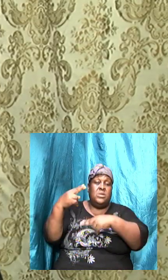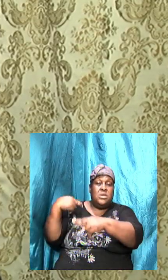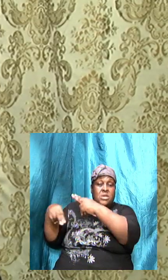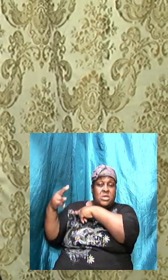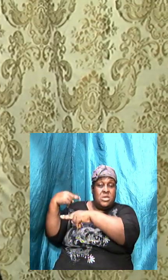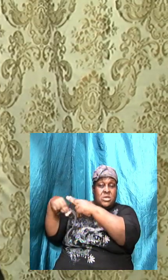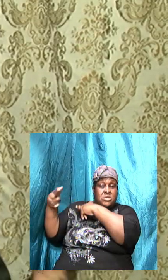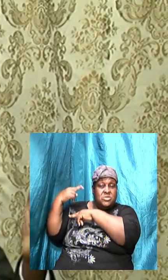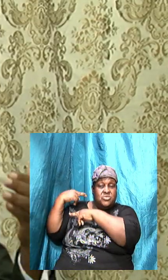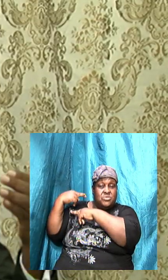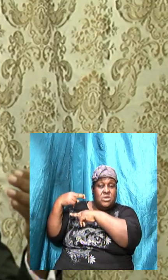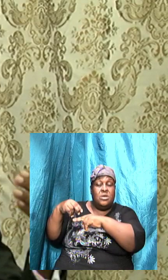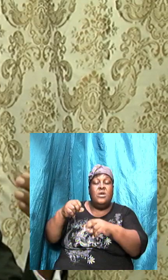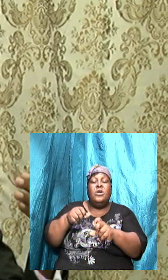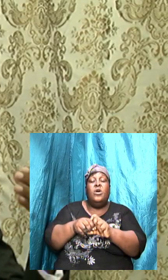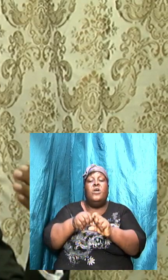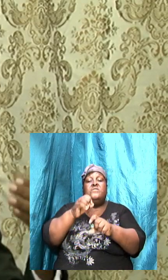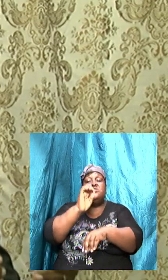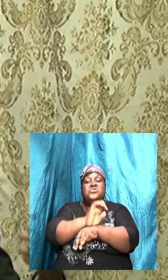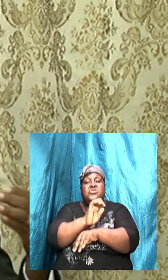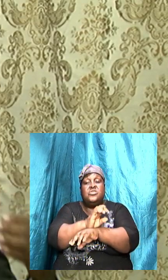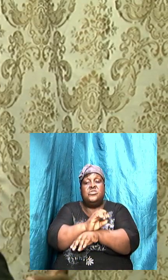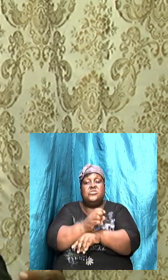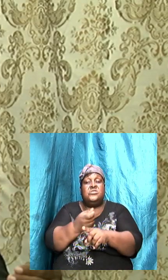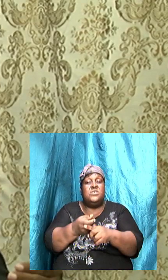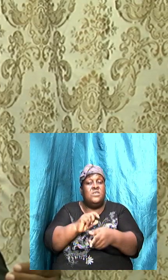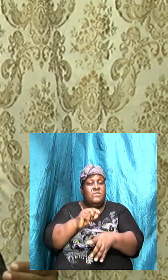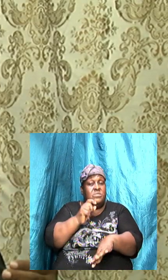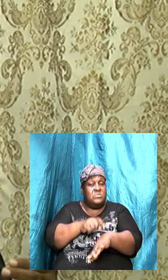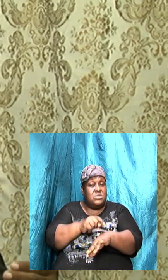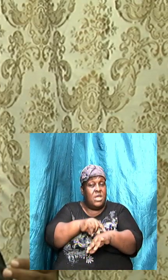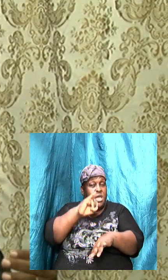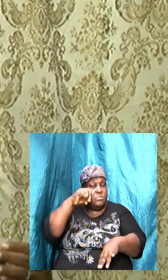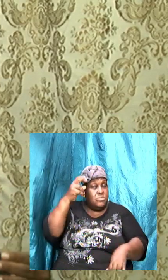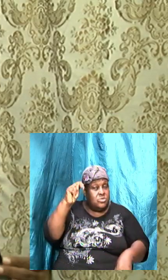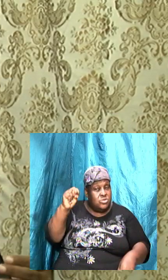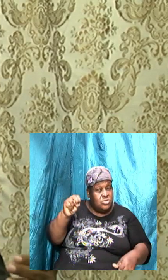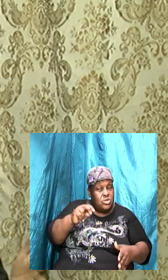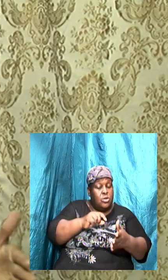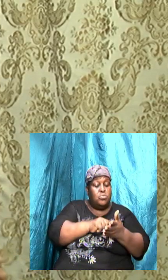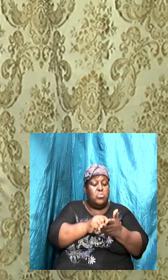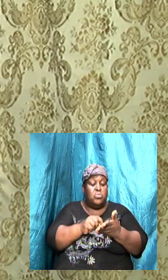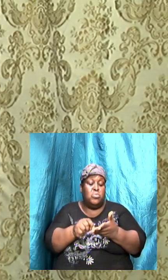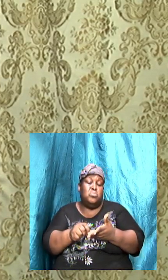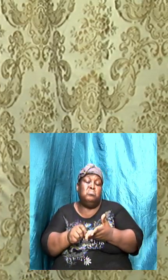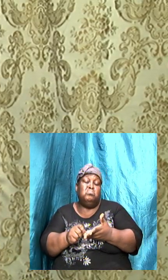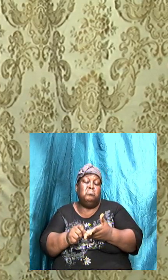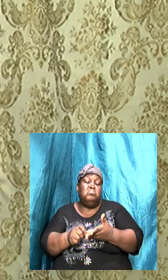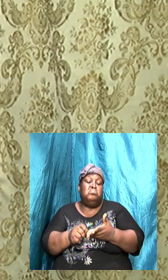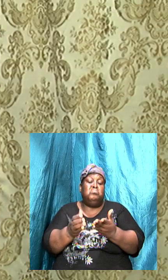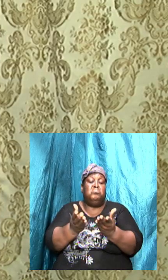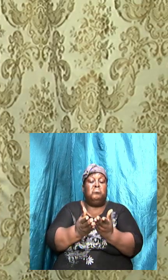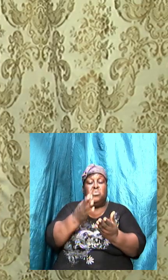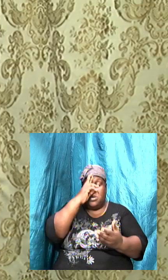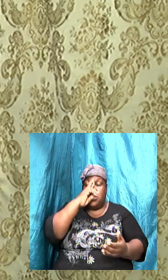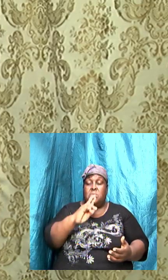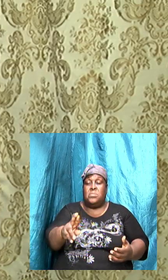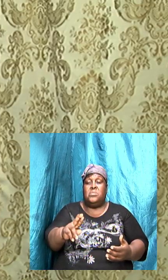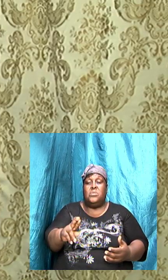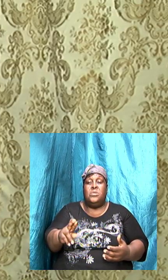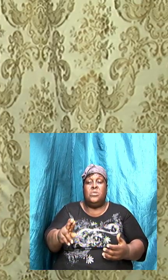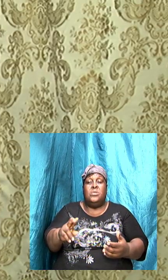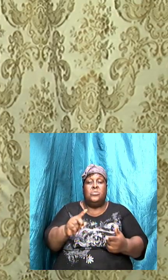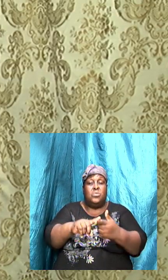the church from the time that John wrote, amen, the book of Revelation, right down to where we are. Those